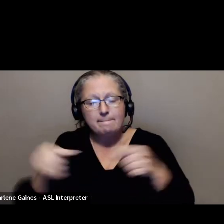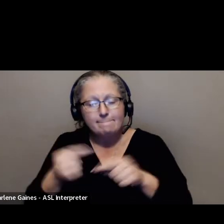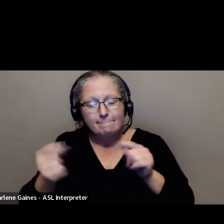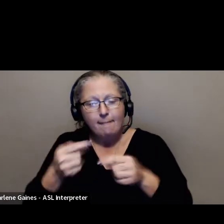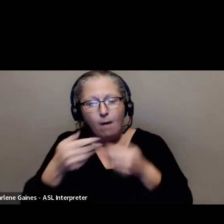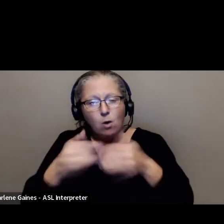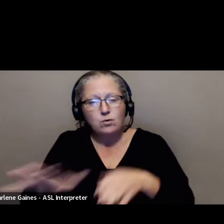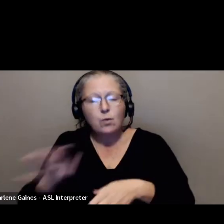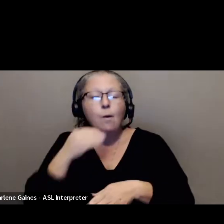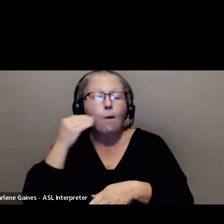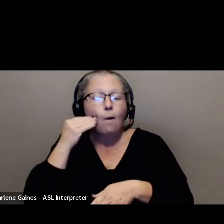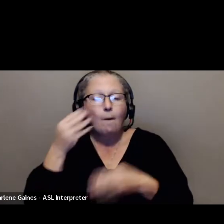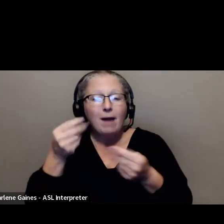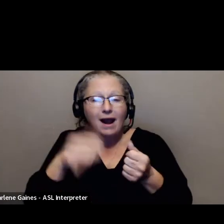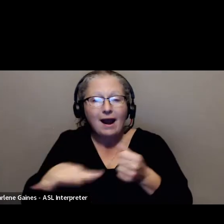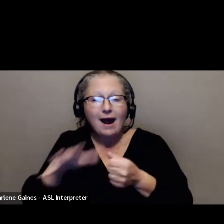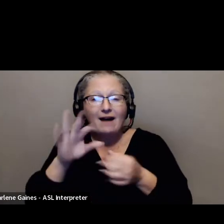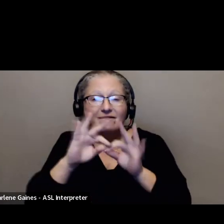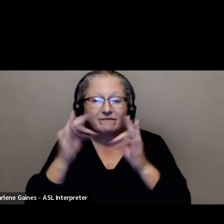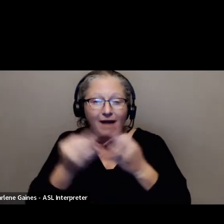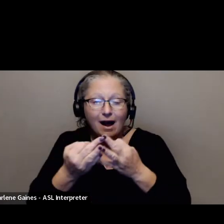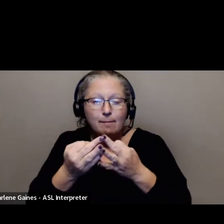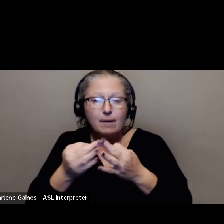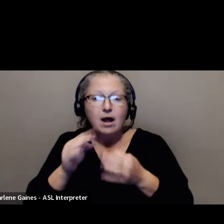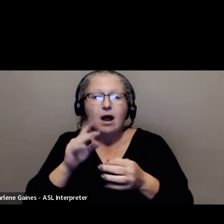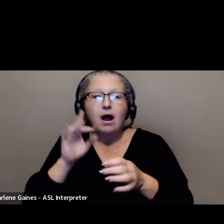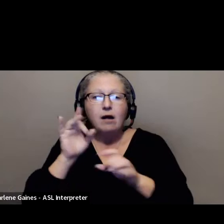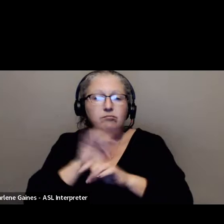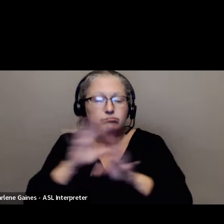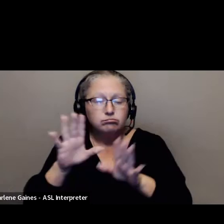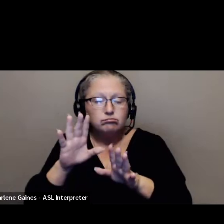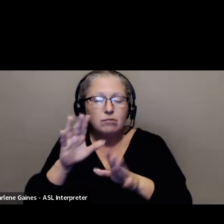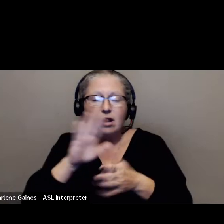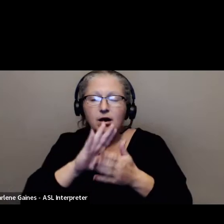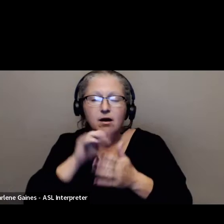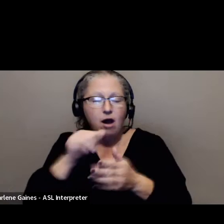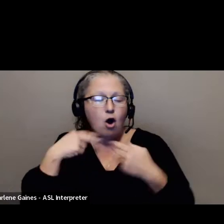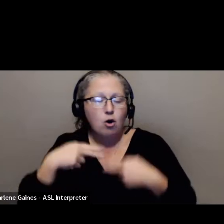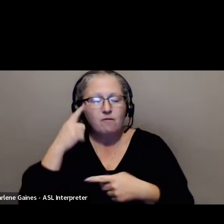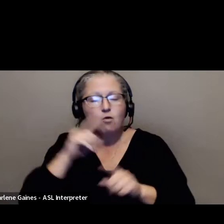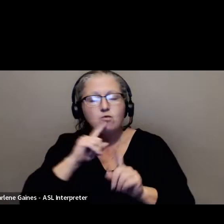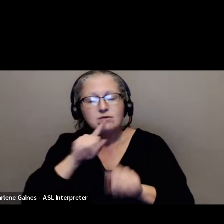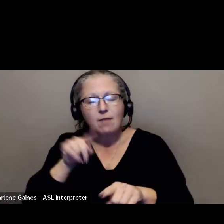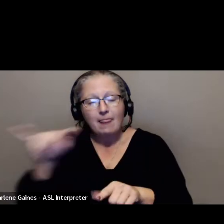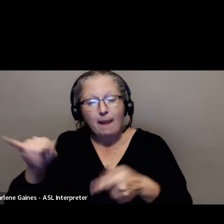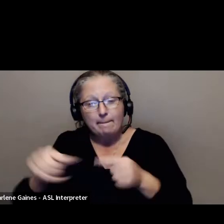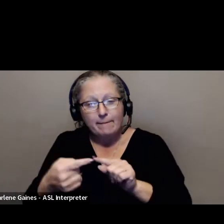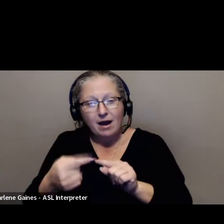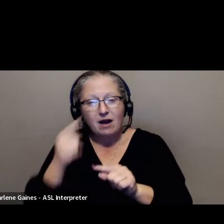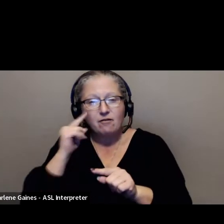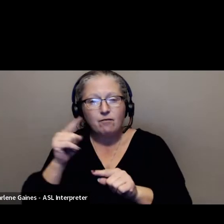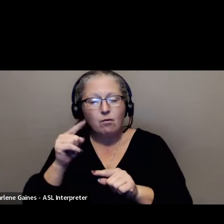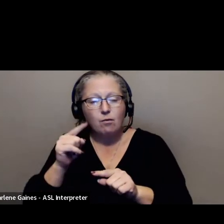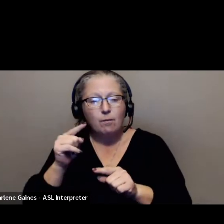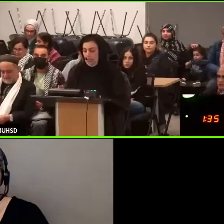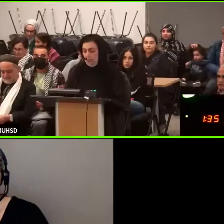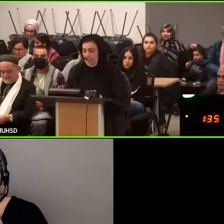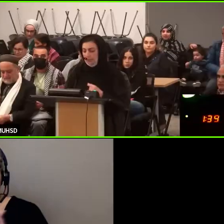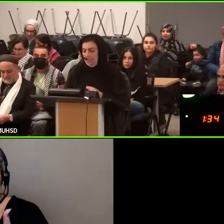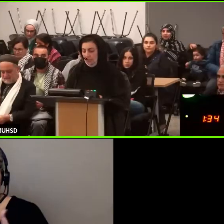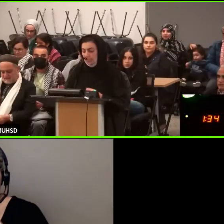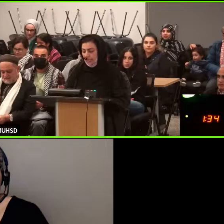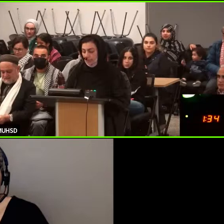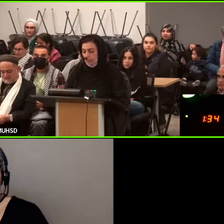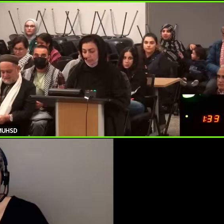losing their home, their land, and their family, and have been brutally dehumanized for responding to that pain, to the dispossession, displacement, and genocide